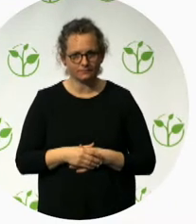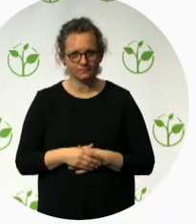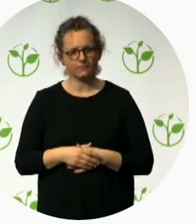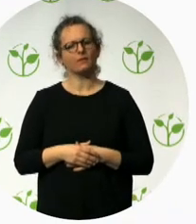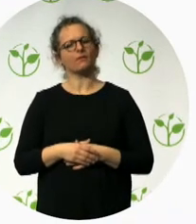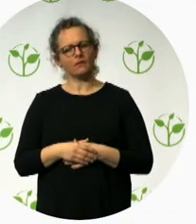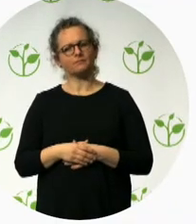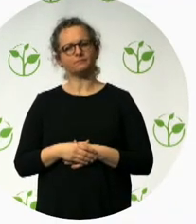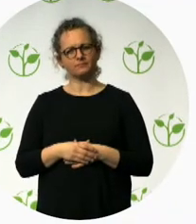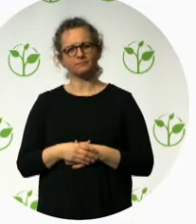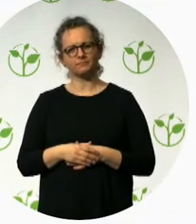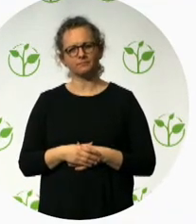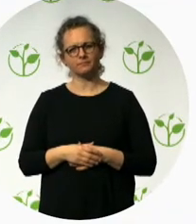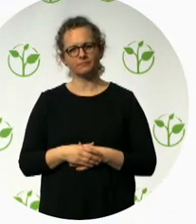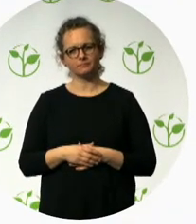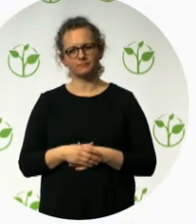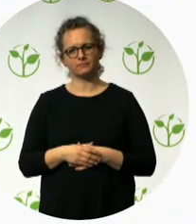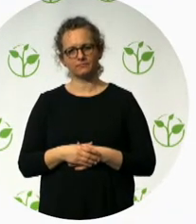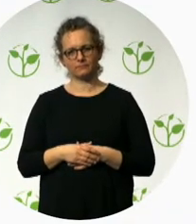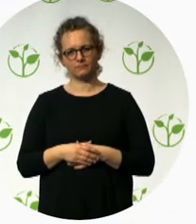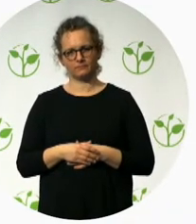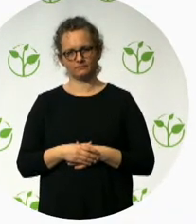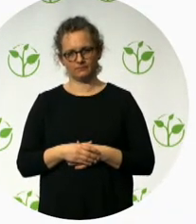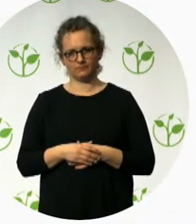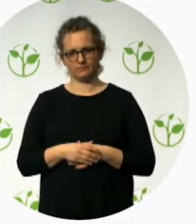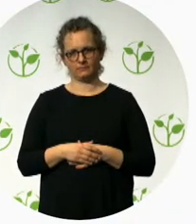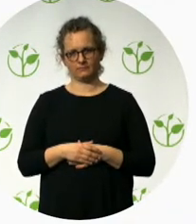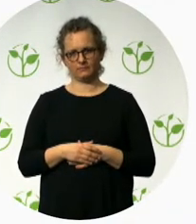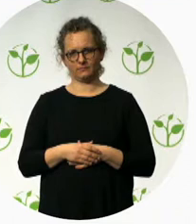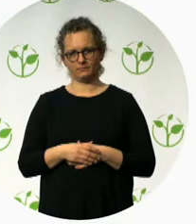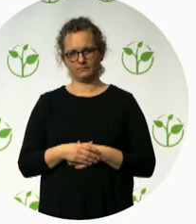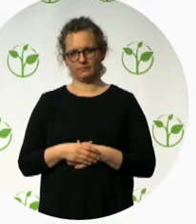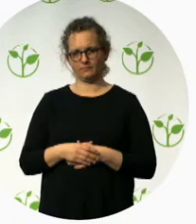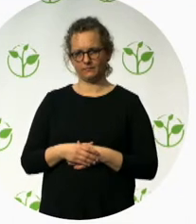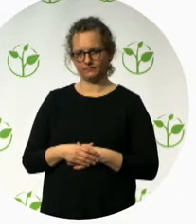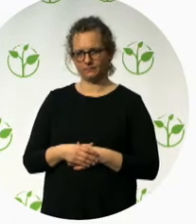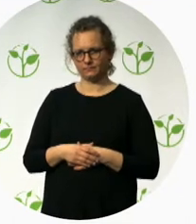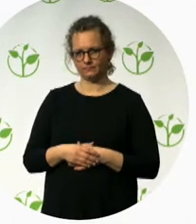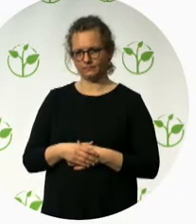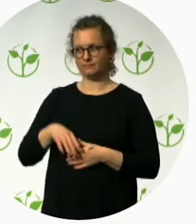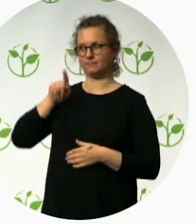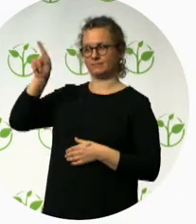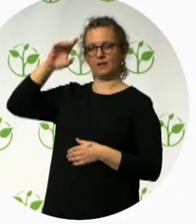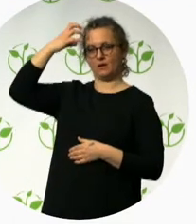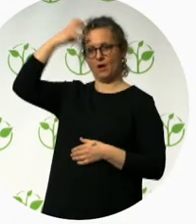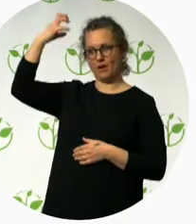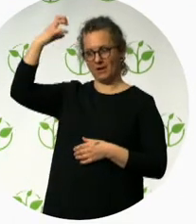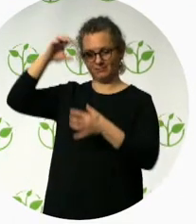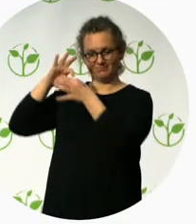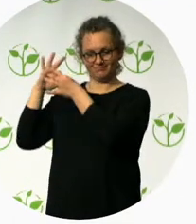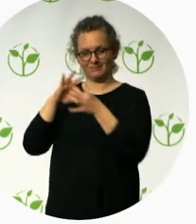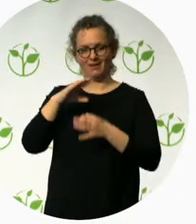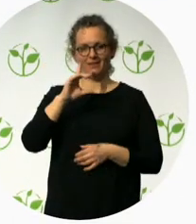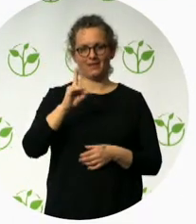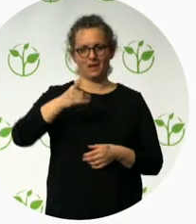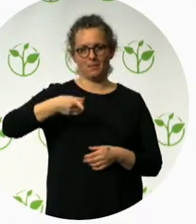Mozambique with different kind of service. We are saying health, education, and we saw